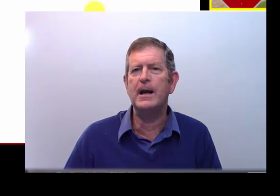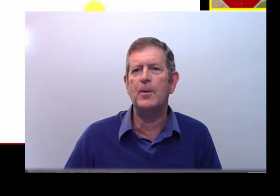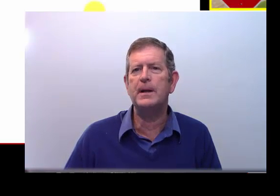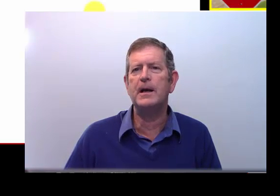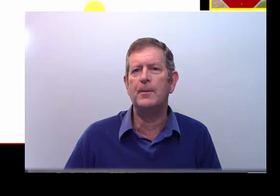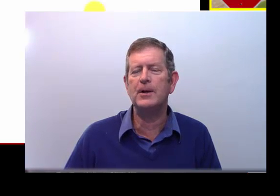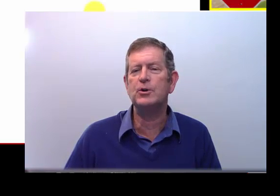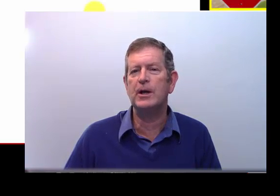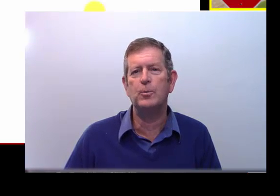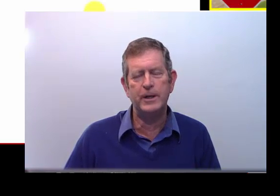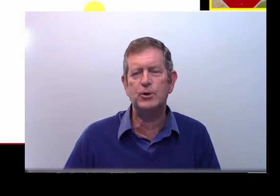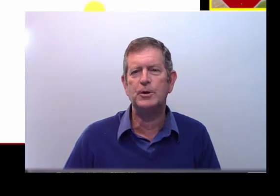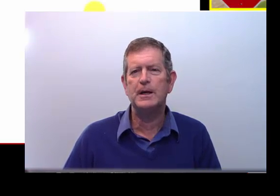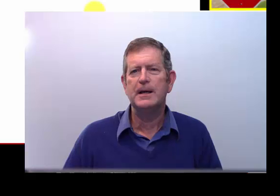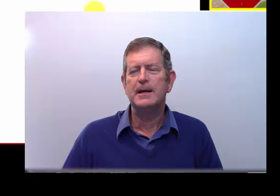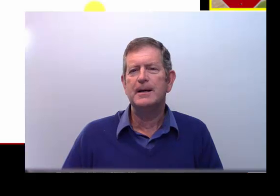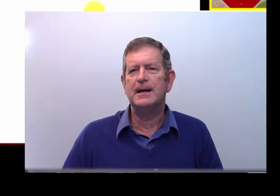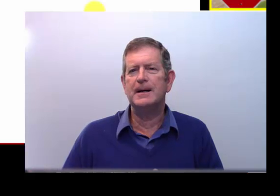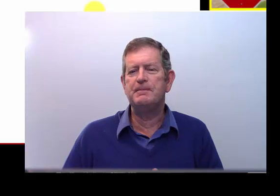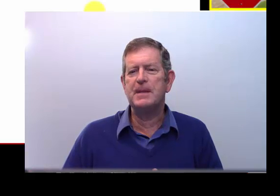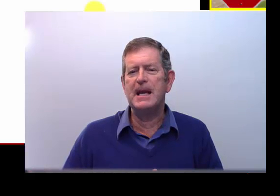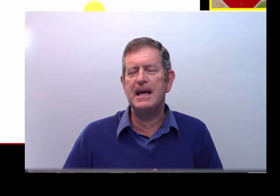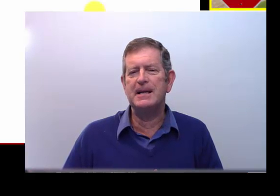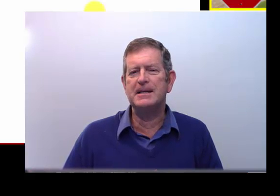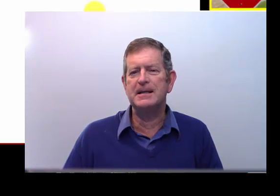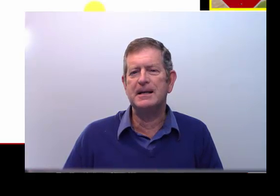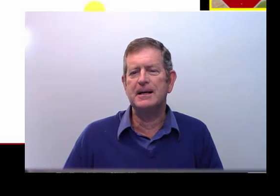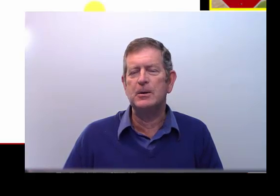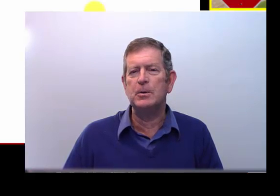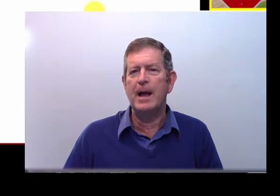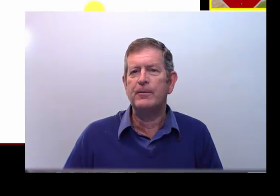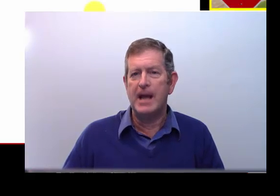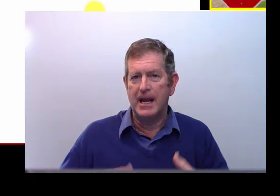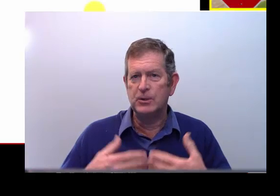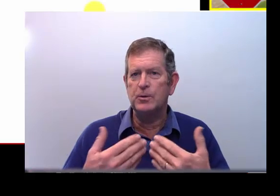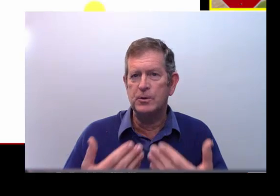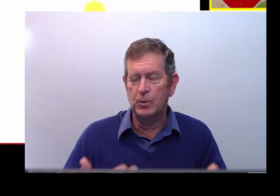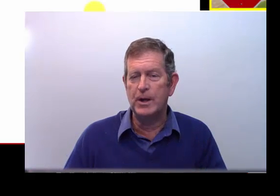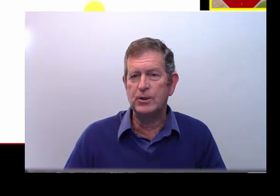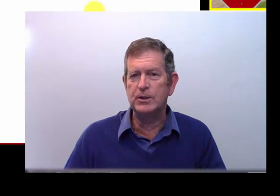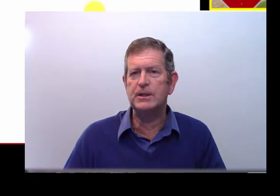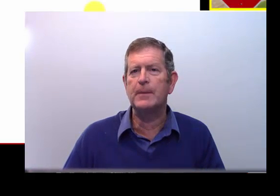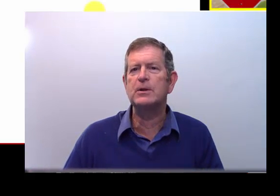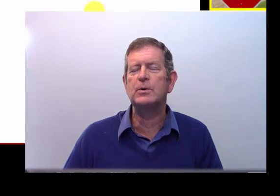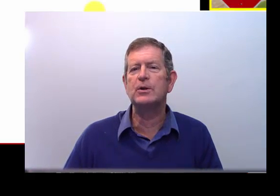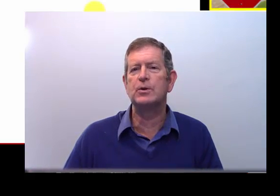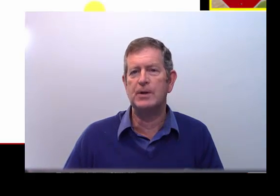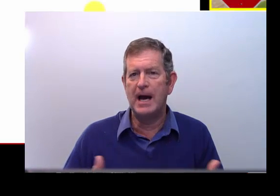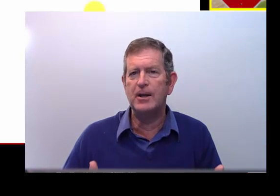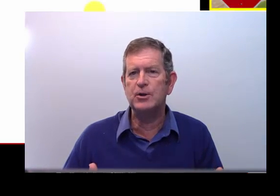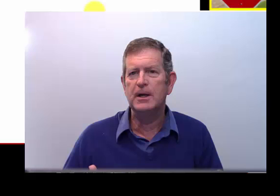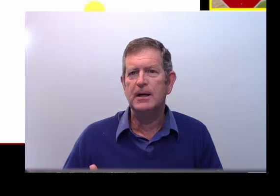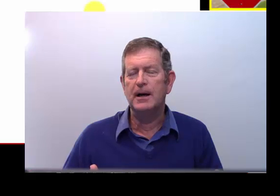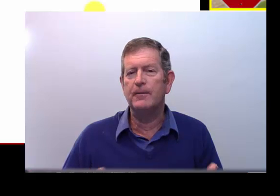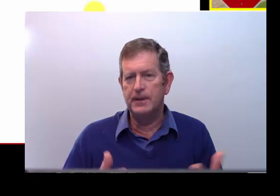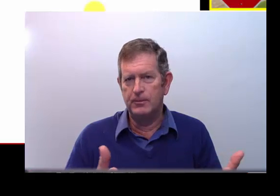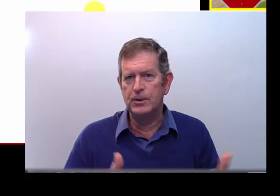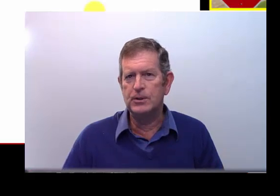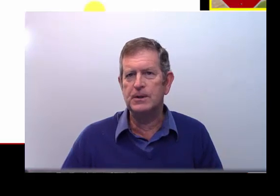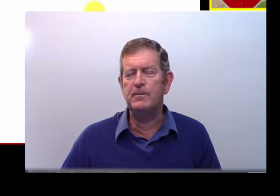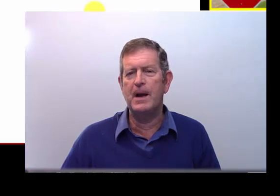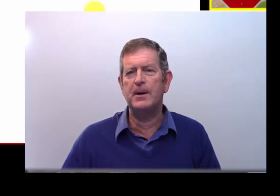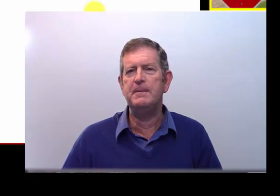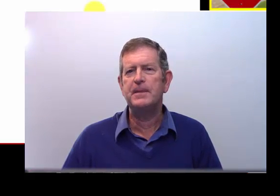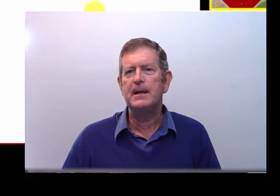why, when, how many, how much, and which. And you'll have to answer those questions to demonstrate your knowledge of